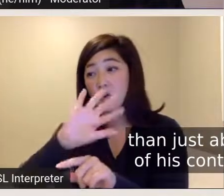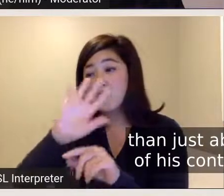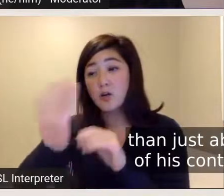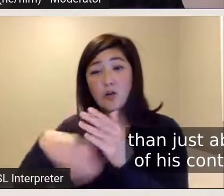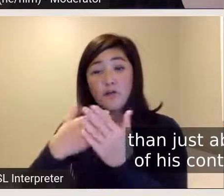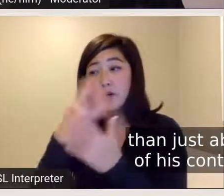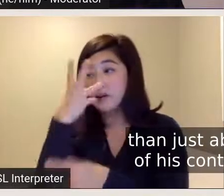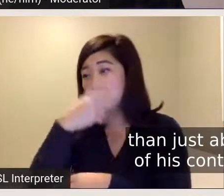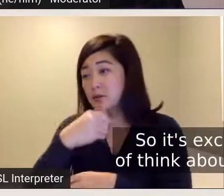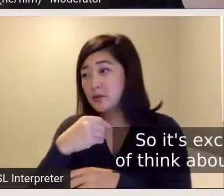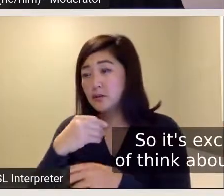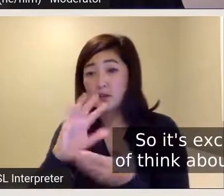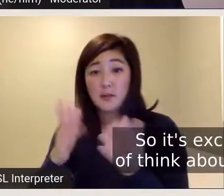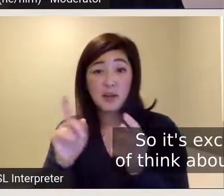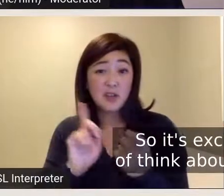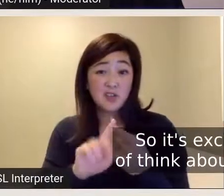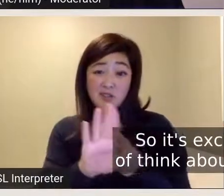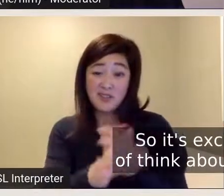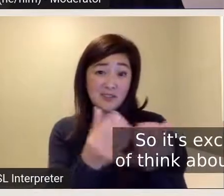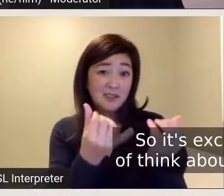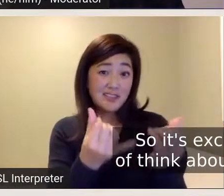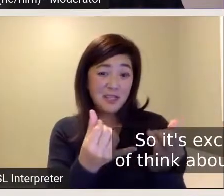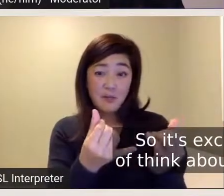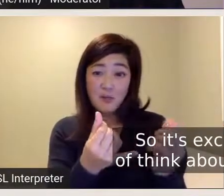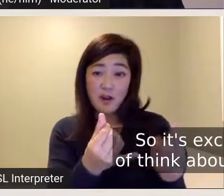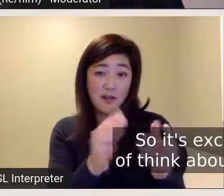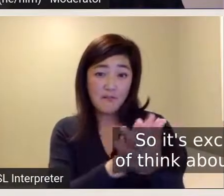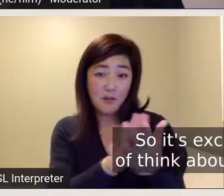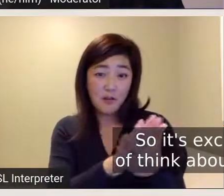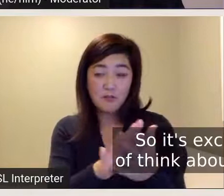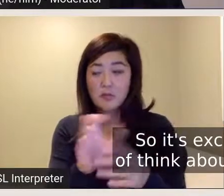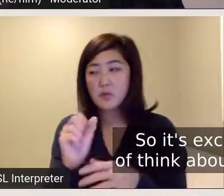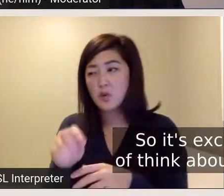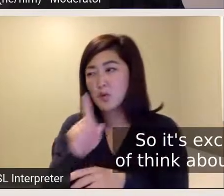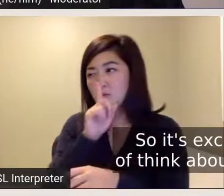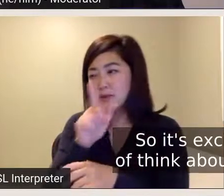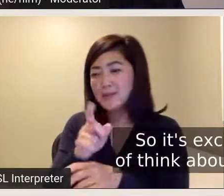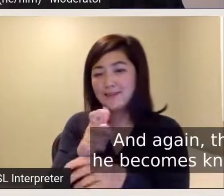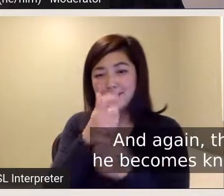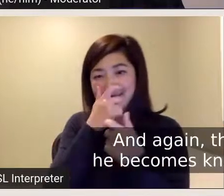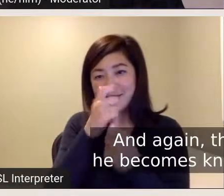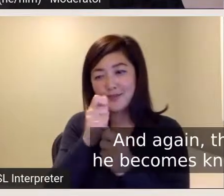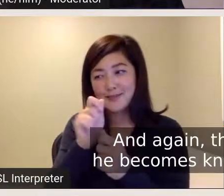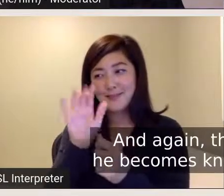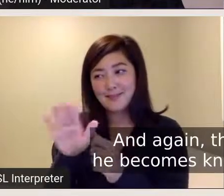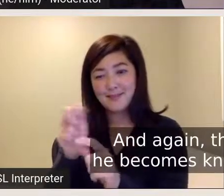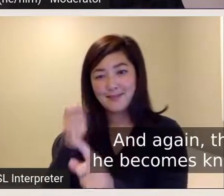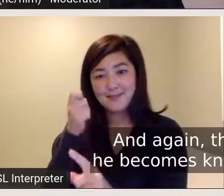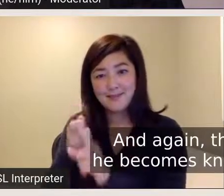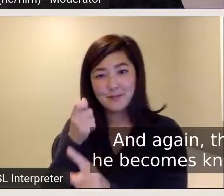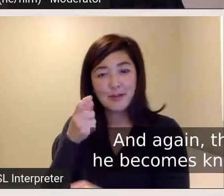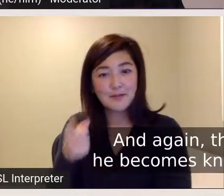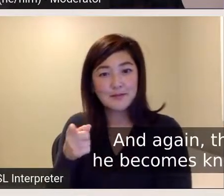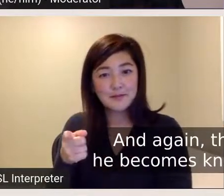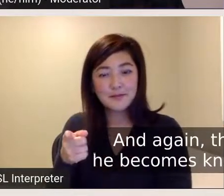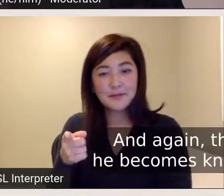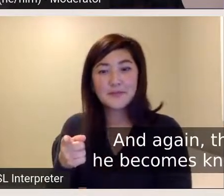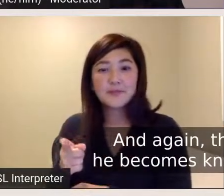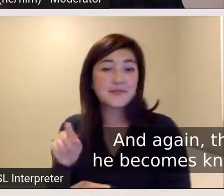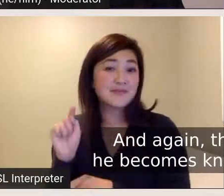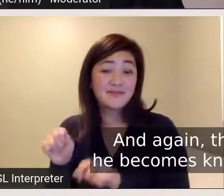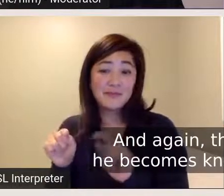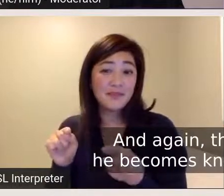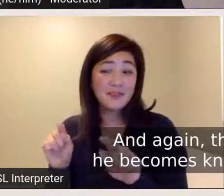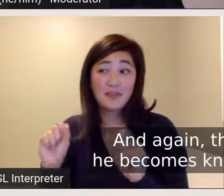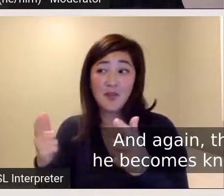his contemporaries. So, you know, it's exciting to kind of think about that impact. And, you know, again, this is all